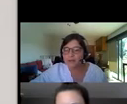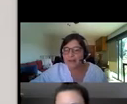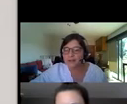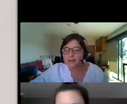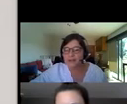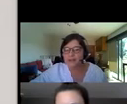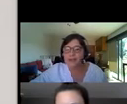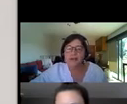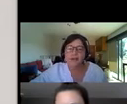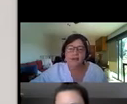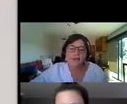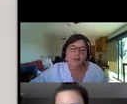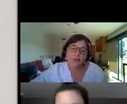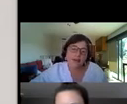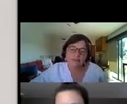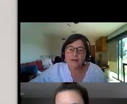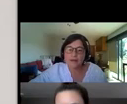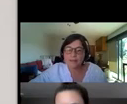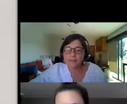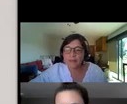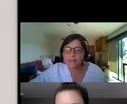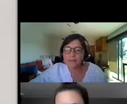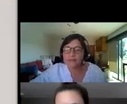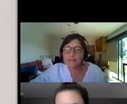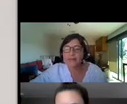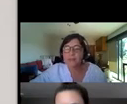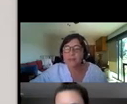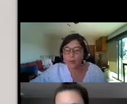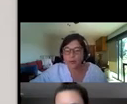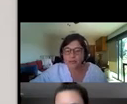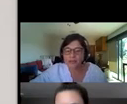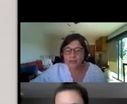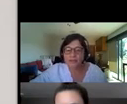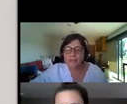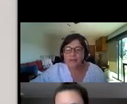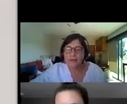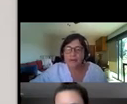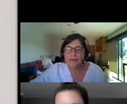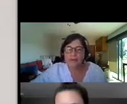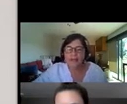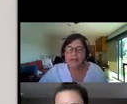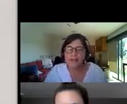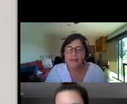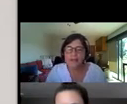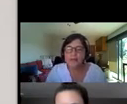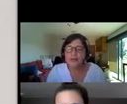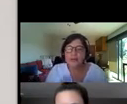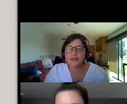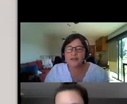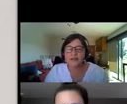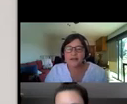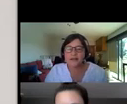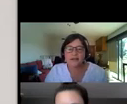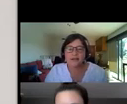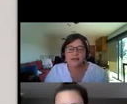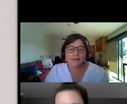speak Spanish or who have Spanish-speaking origins, right? And then a last one